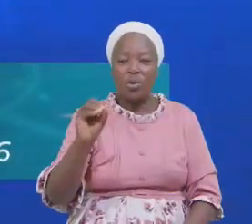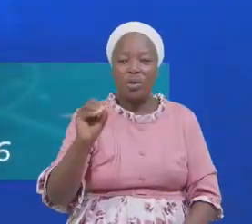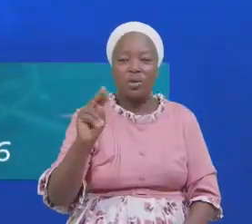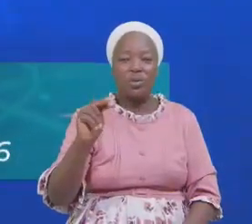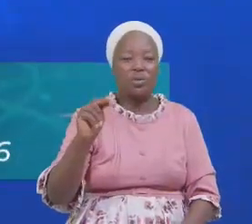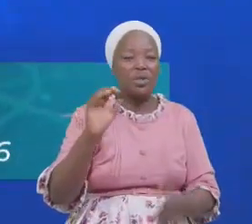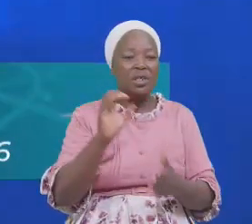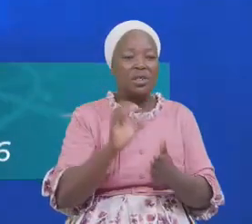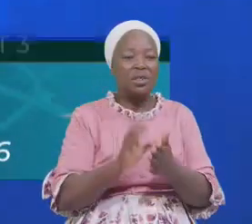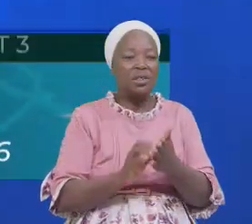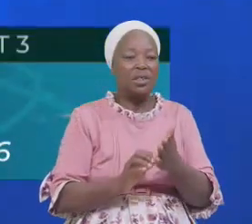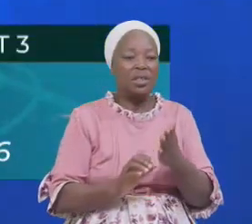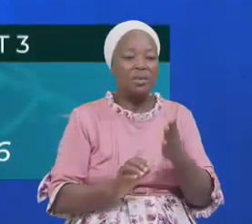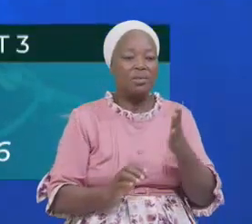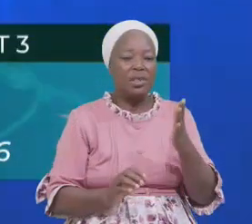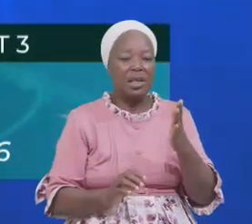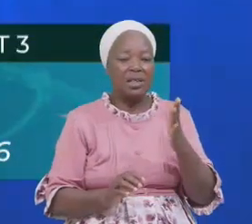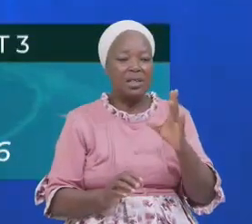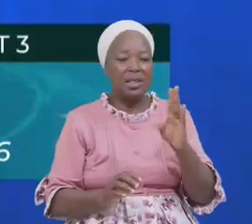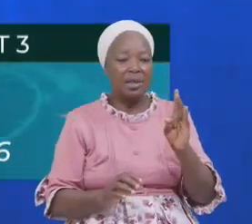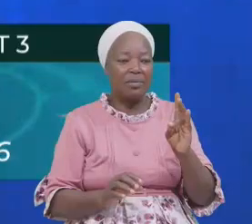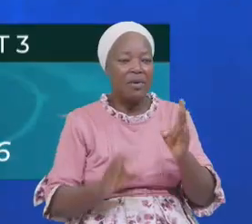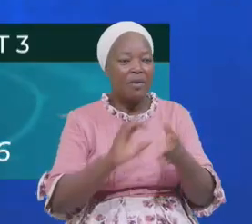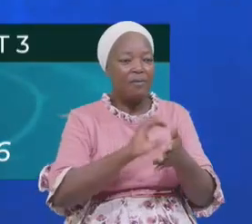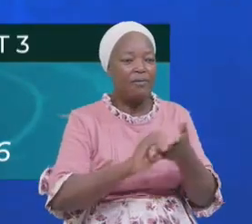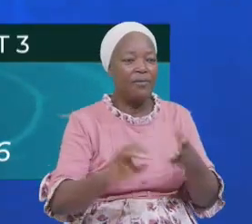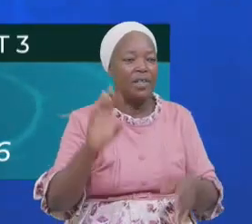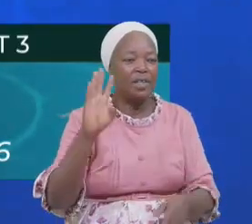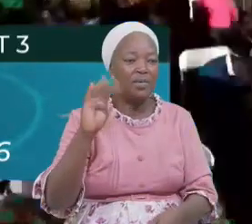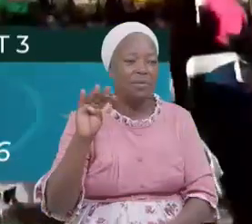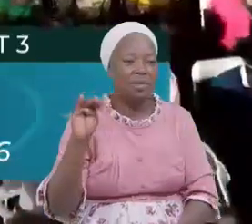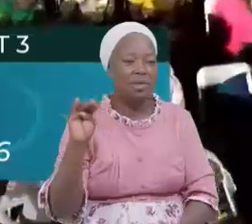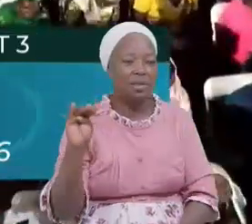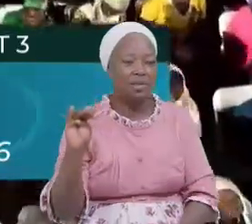2 Chronicles chapter 7, verse 14.